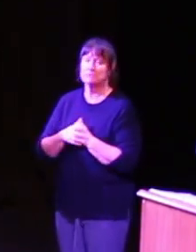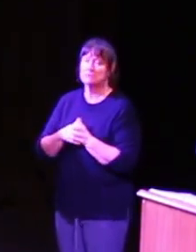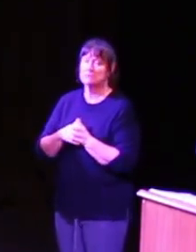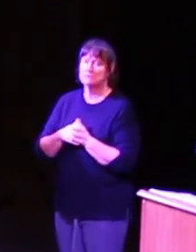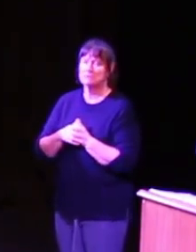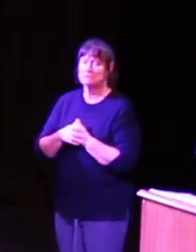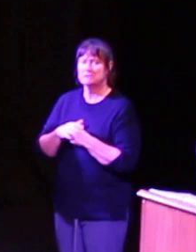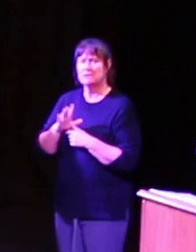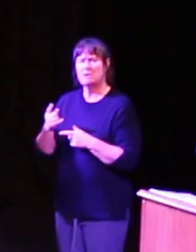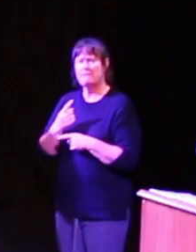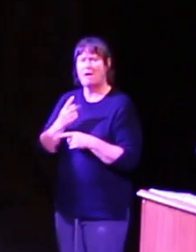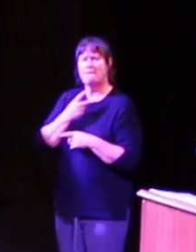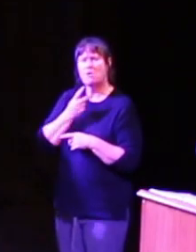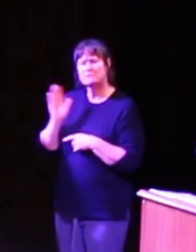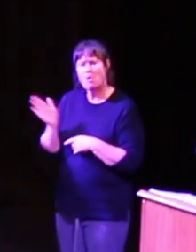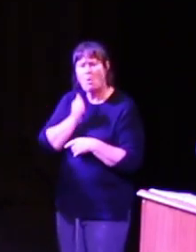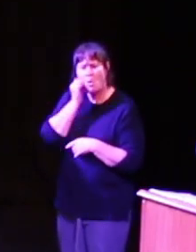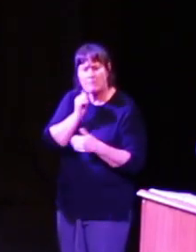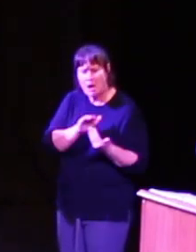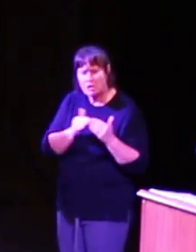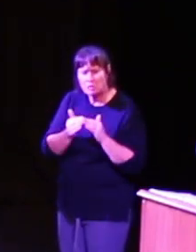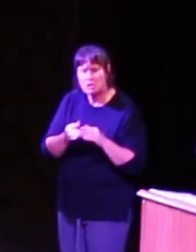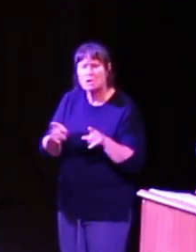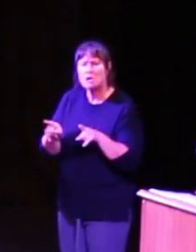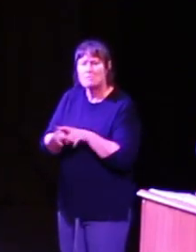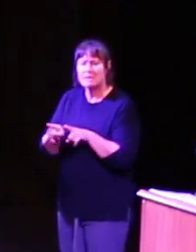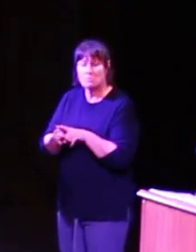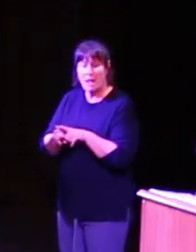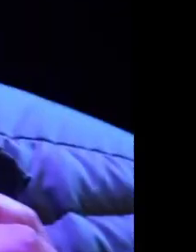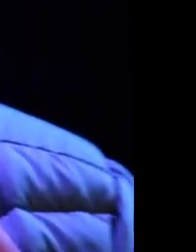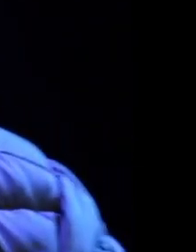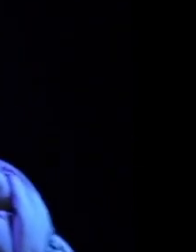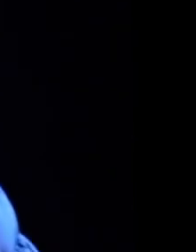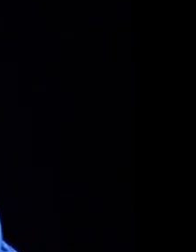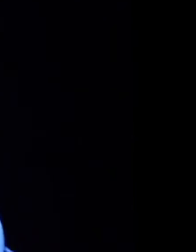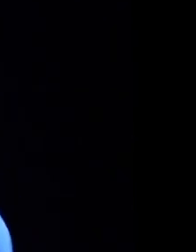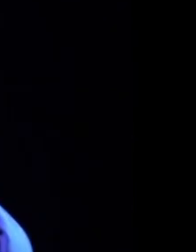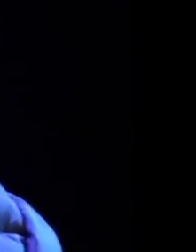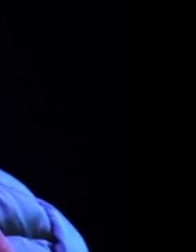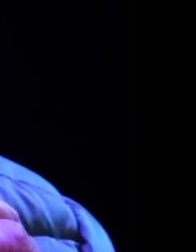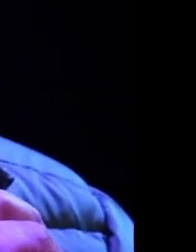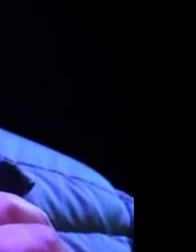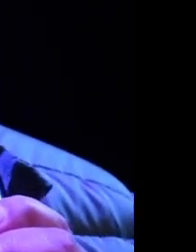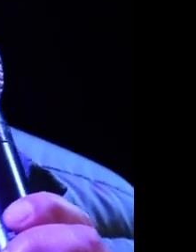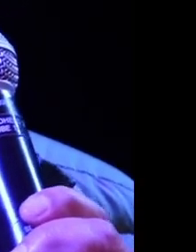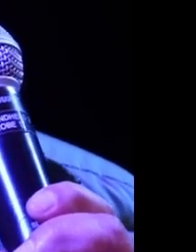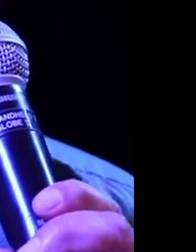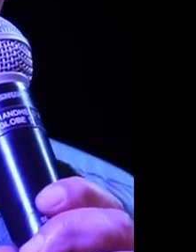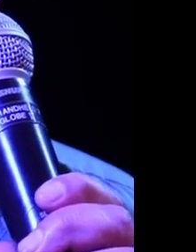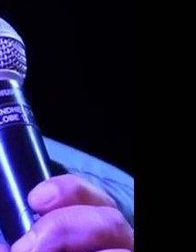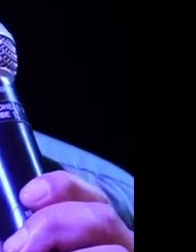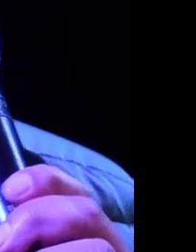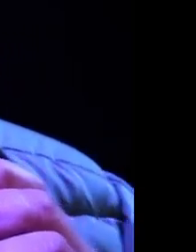entire Māori community, but we also represent the entire community, I noticed with some